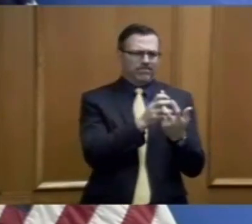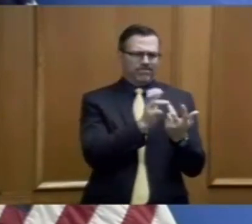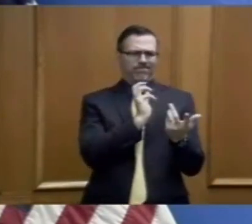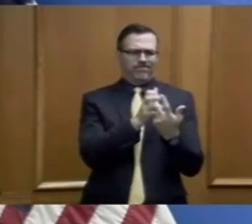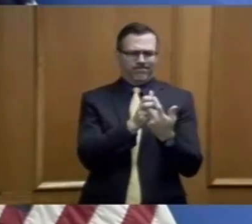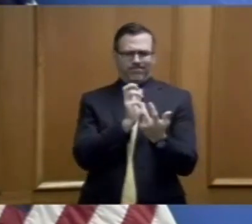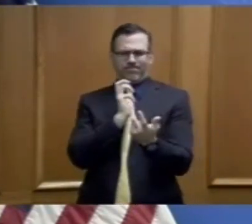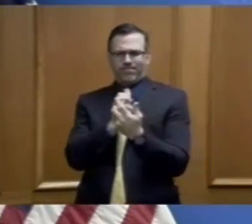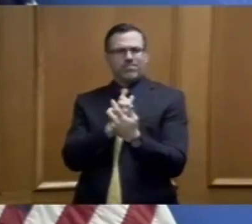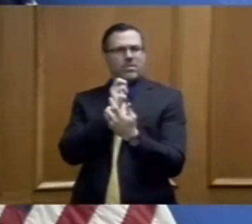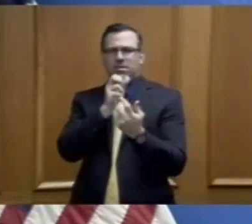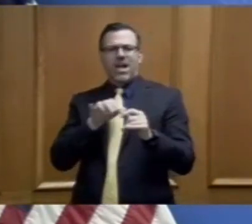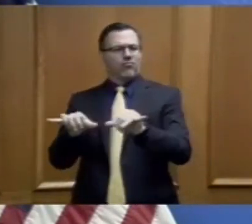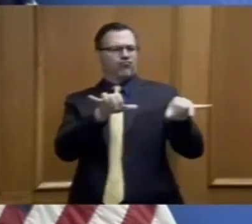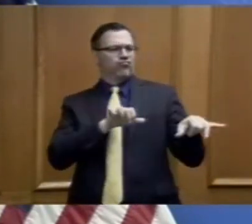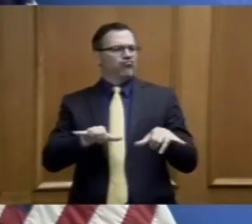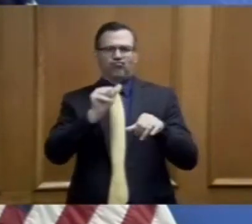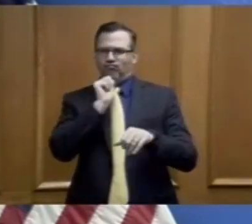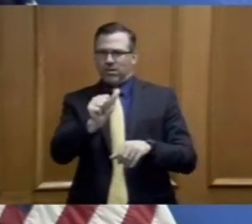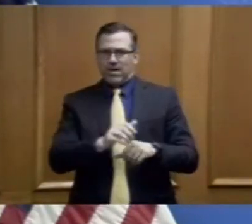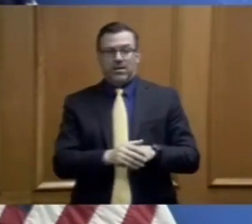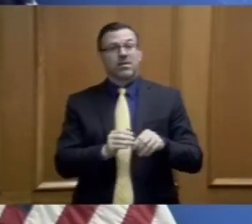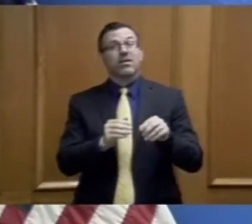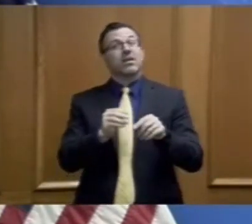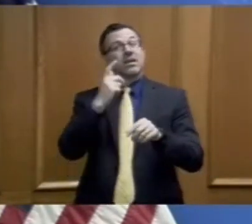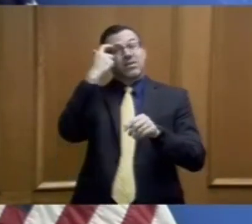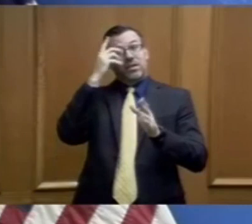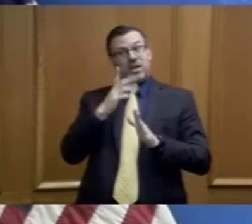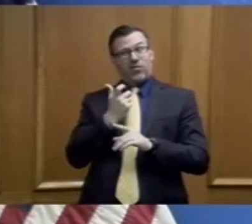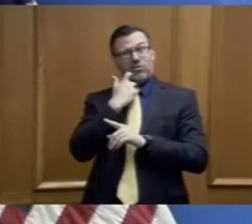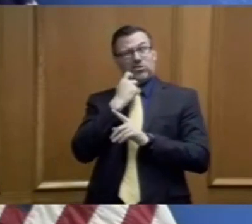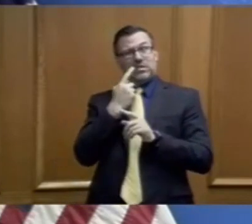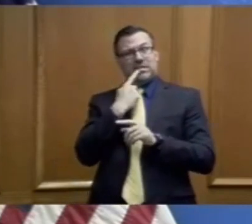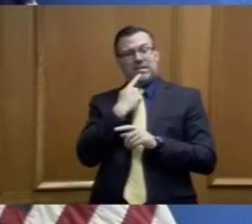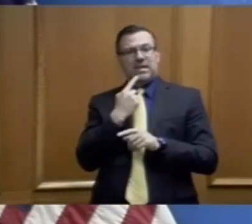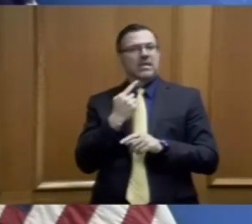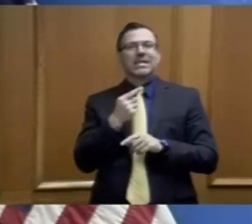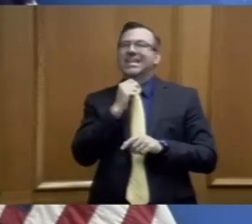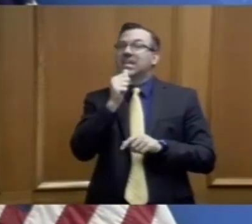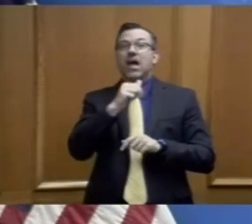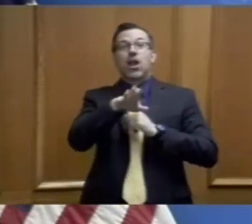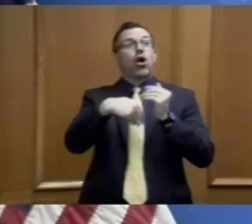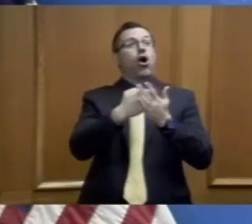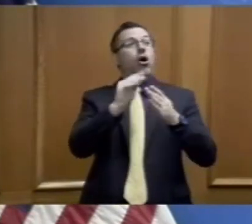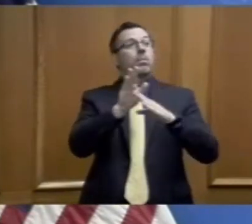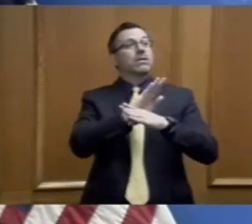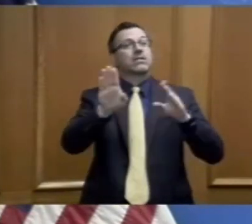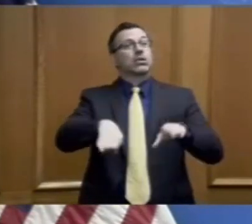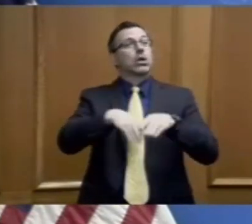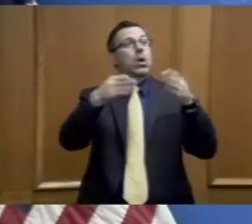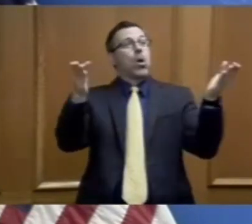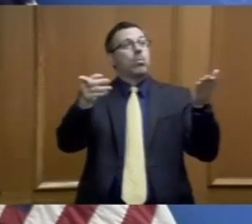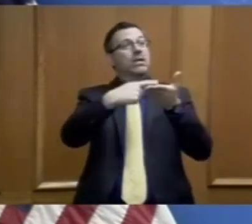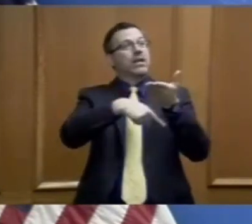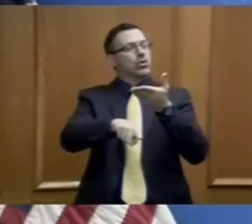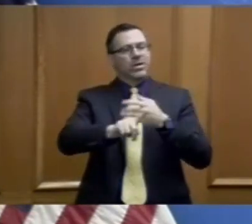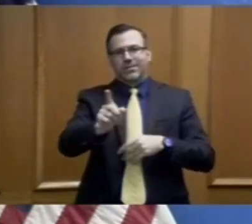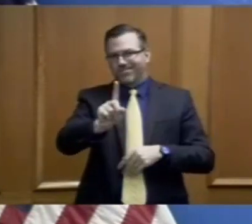has said, not every industry will be able to reopen safely now or all at